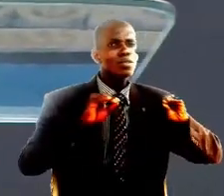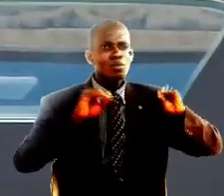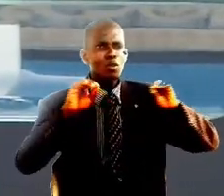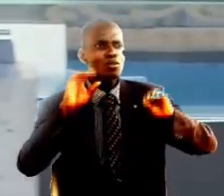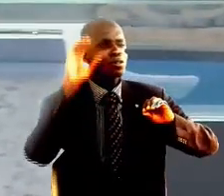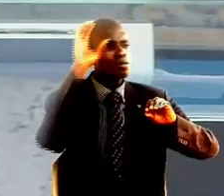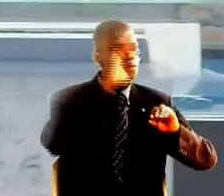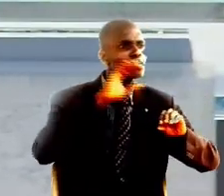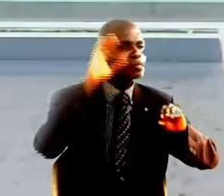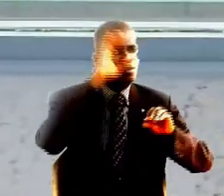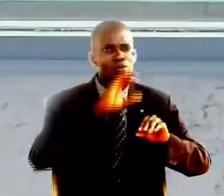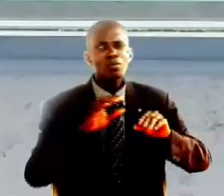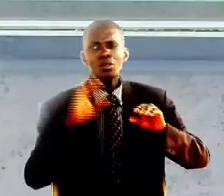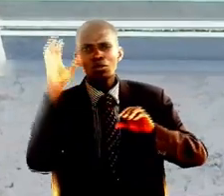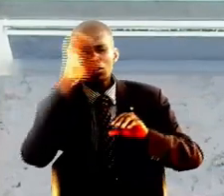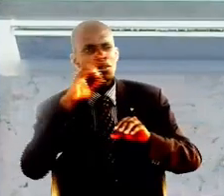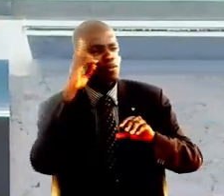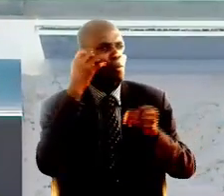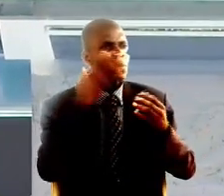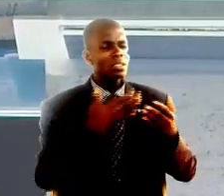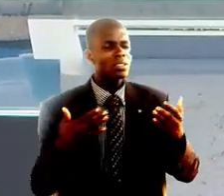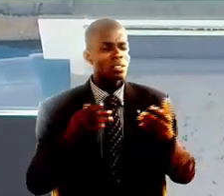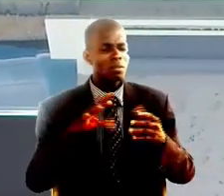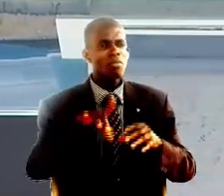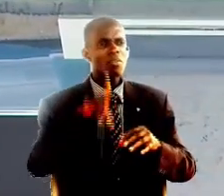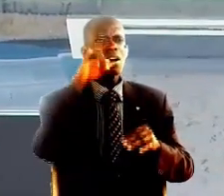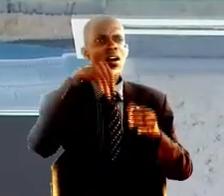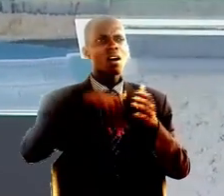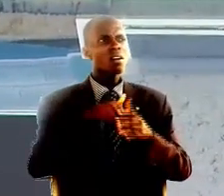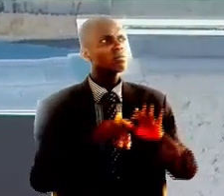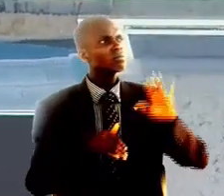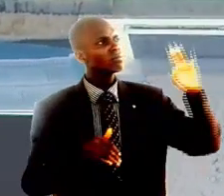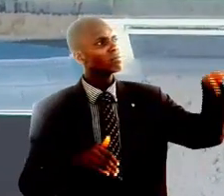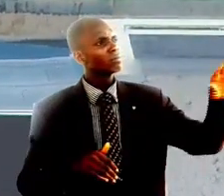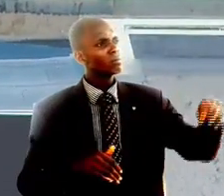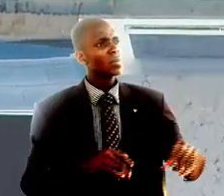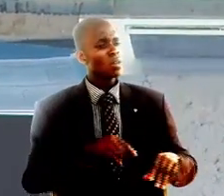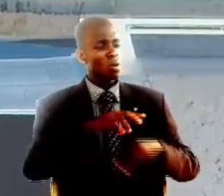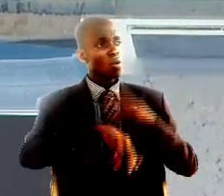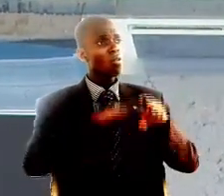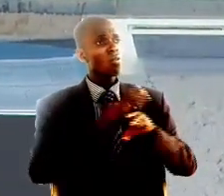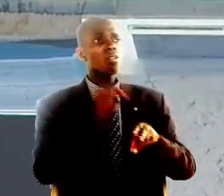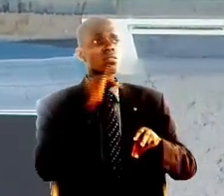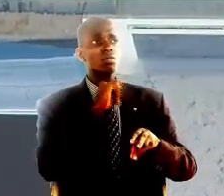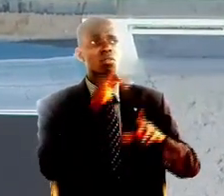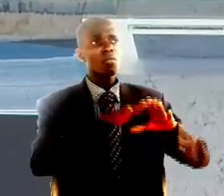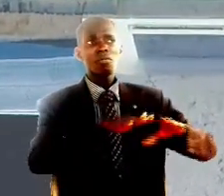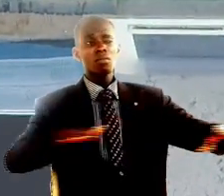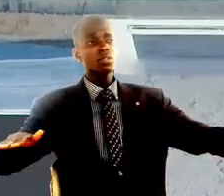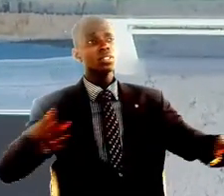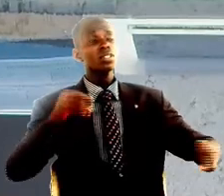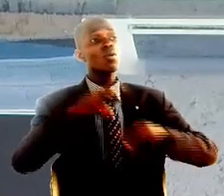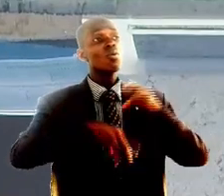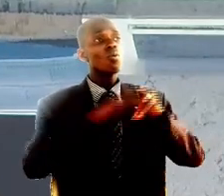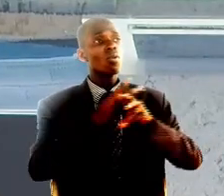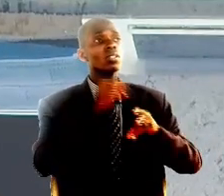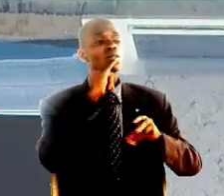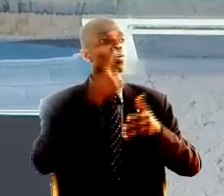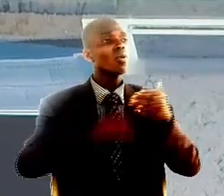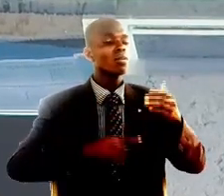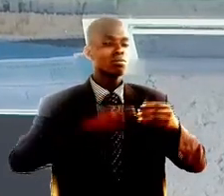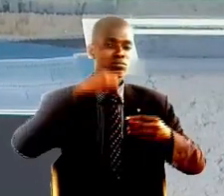the earth, the globe is round. And people who are not navigating, they were negating that.